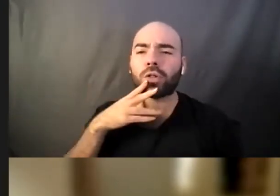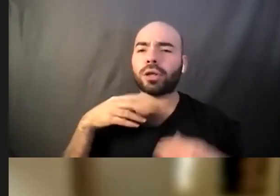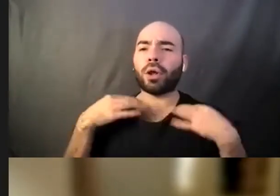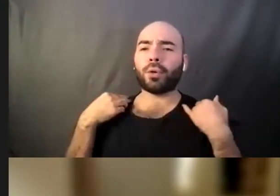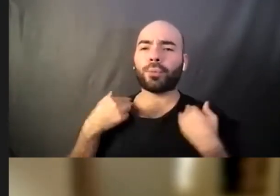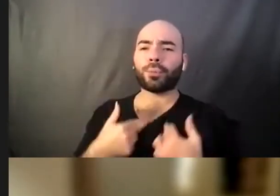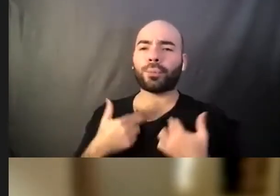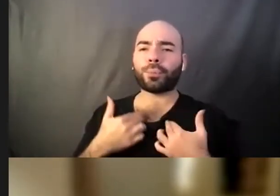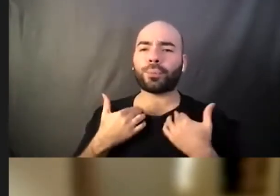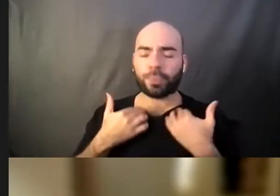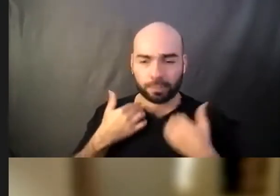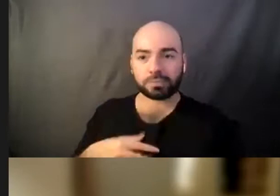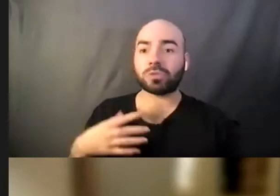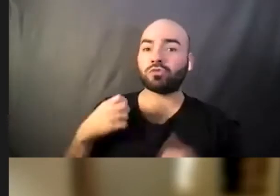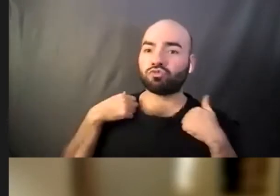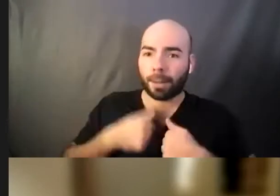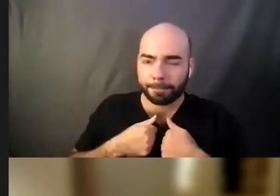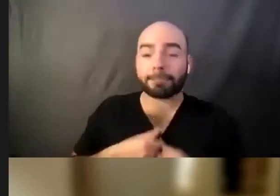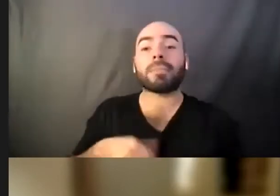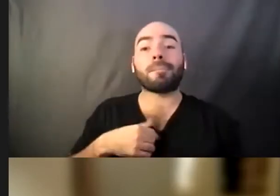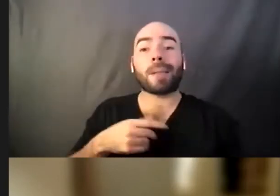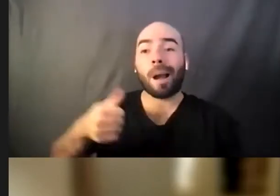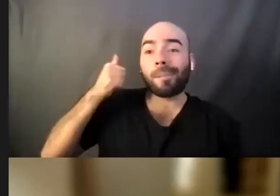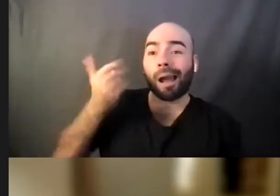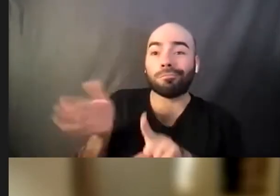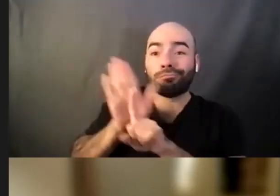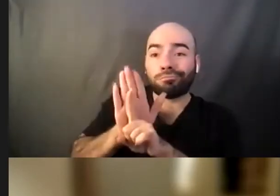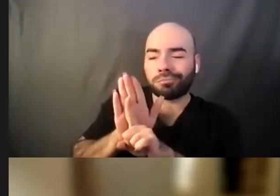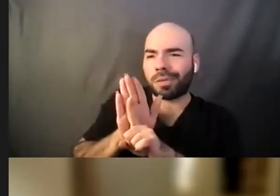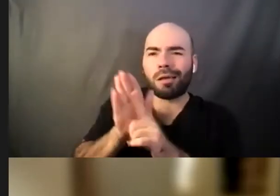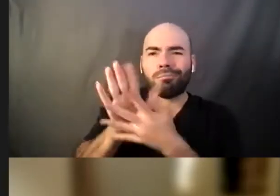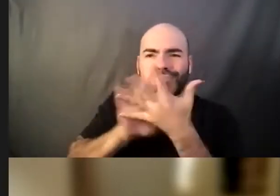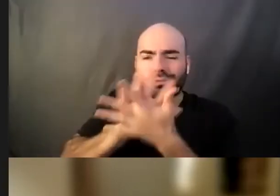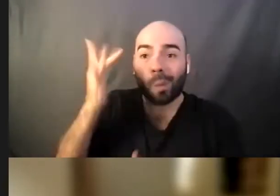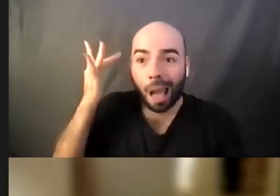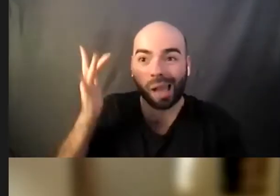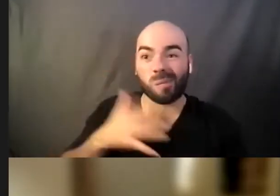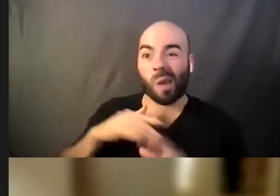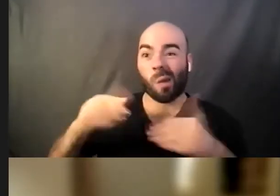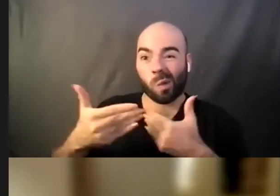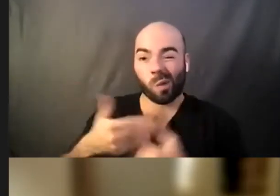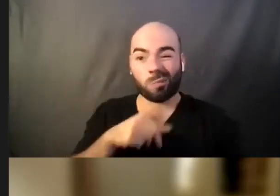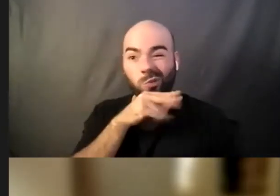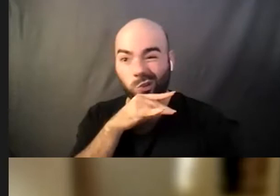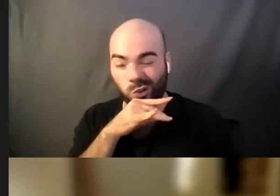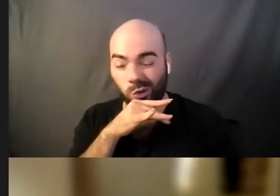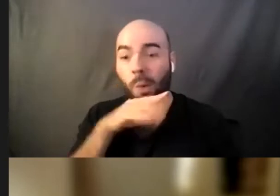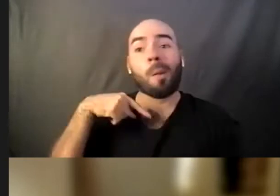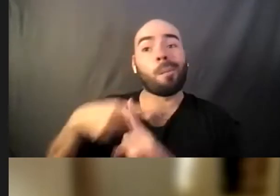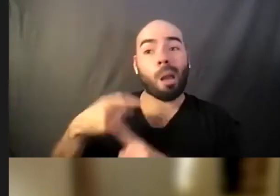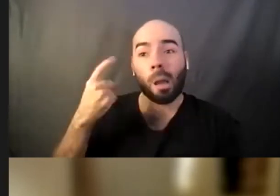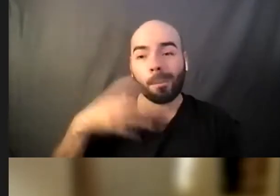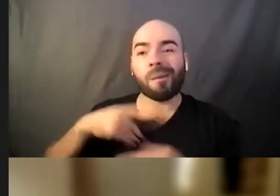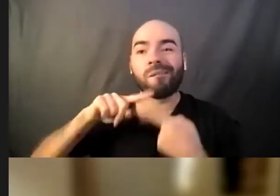my background blurred because I'm in a messy room as I have a friend staying here from Germany right now and he's